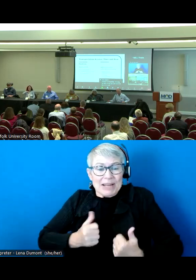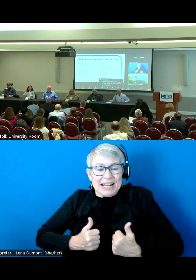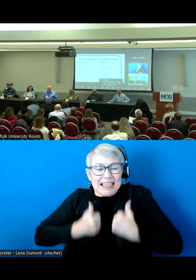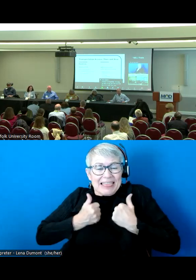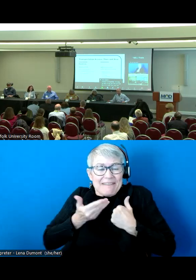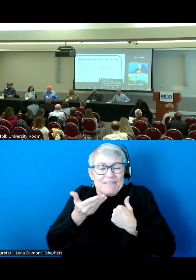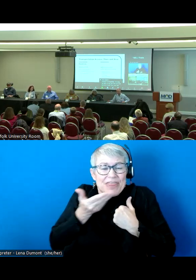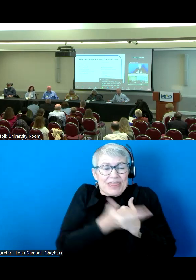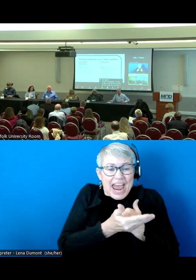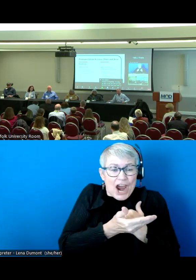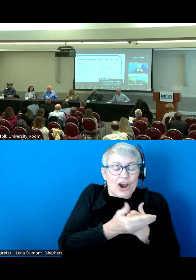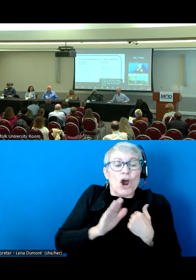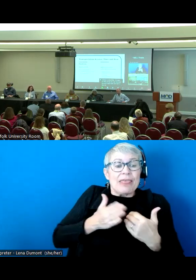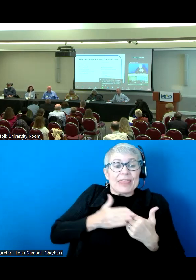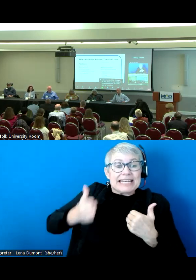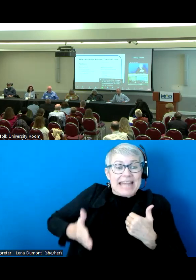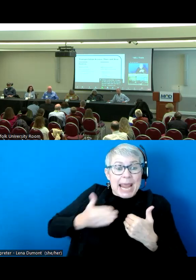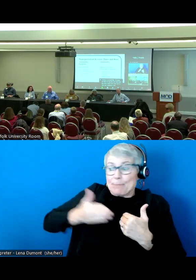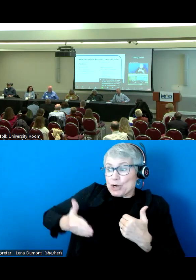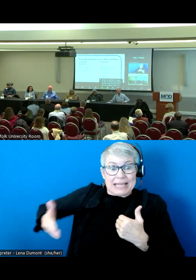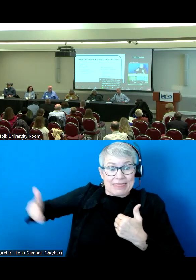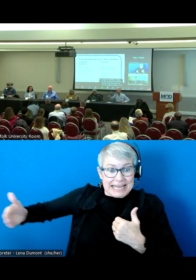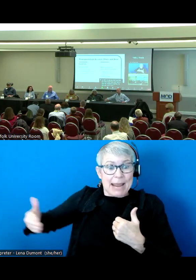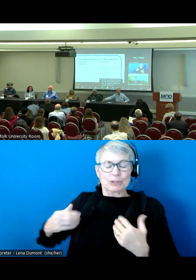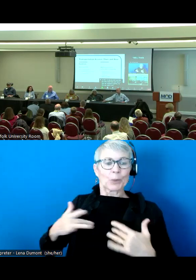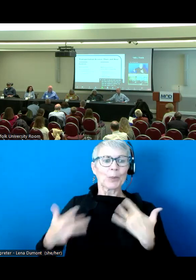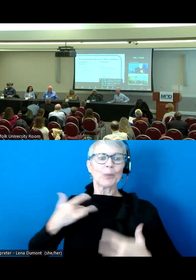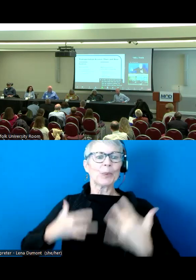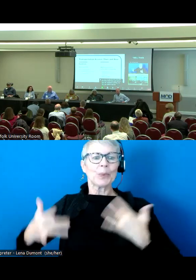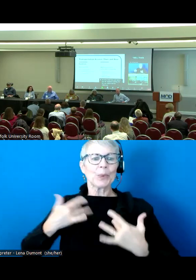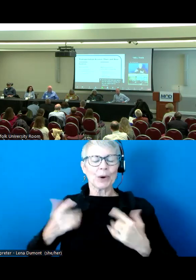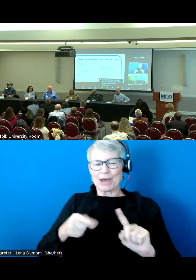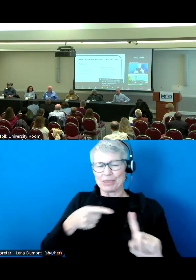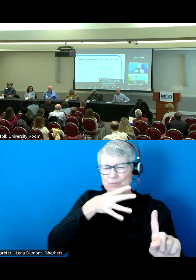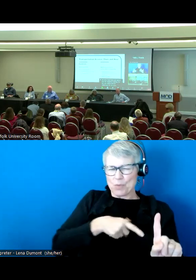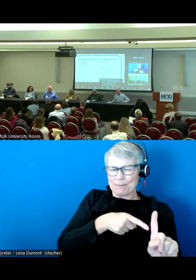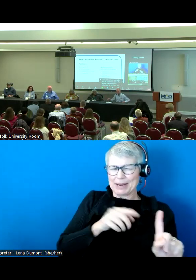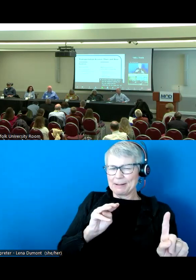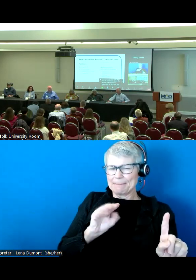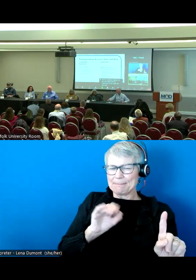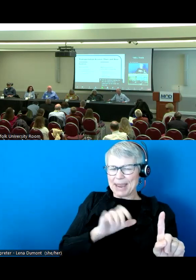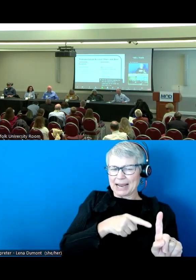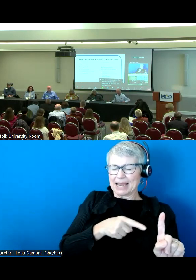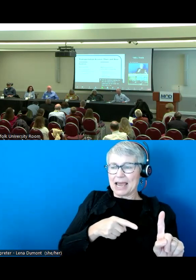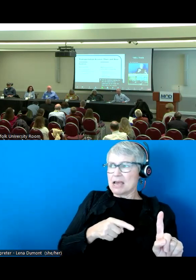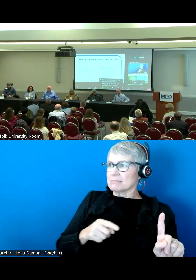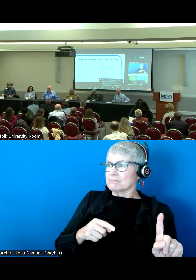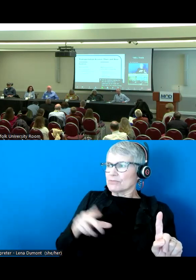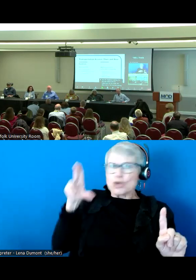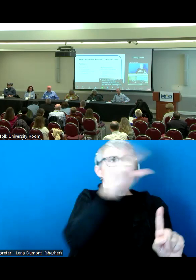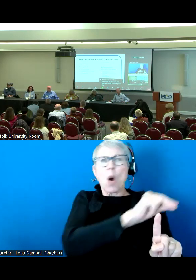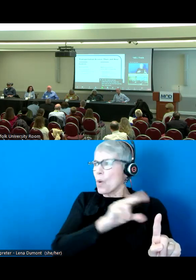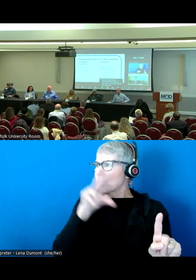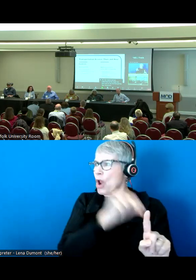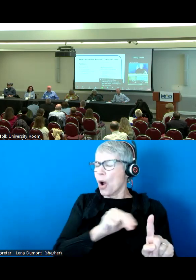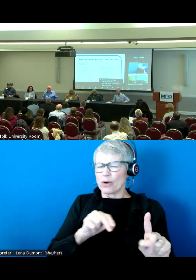new station, and we collectively, for the cause, but Mick was on the front line getting that harassment the way Tom did for justice, and